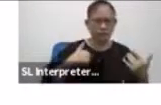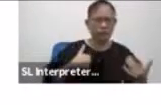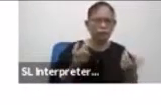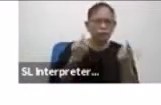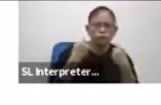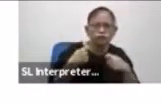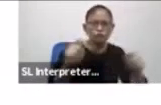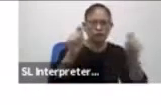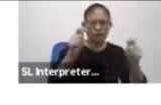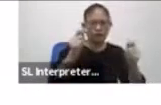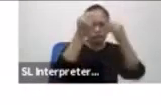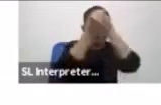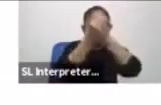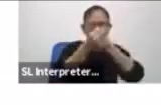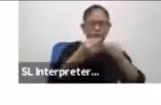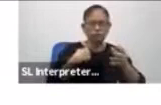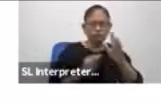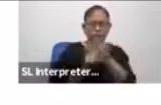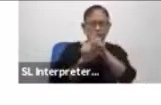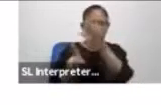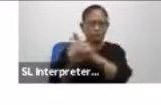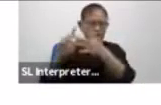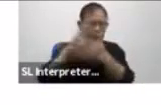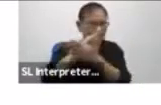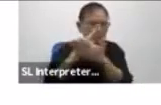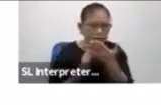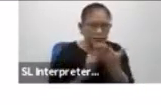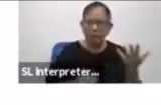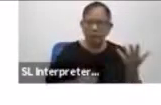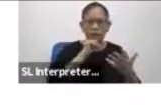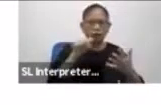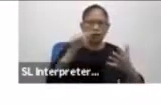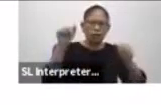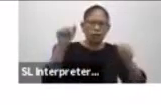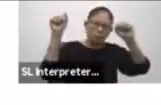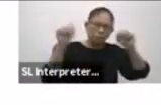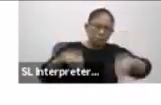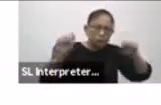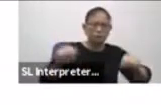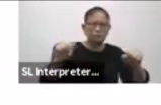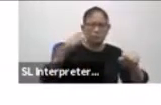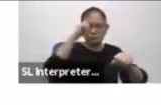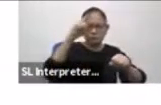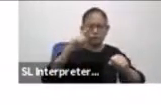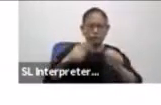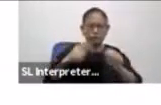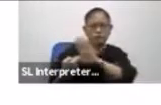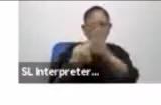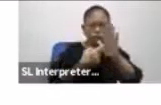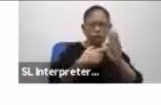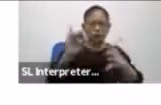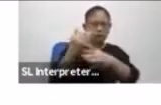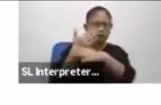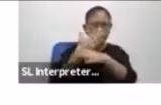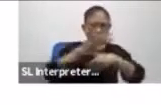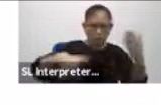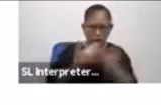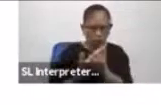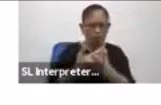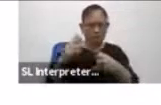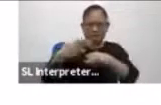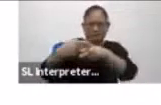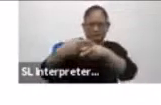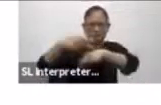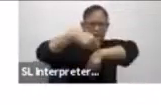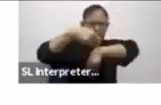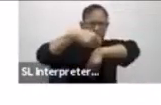of them, but I do have to say in the outset that it will not be possible to capture all of them in this short time. So an example